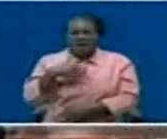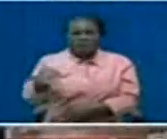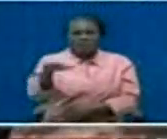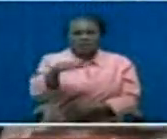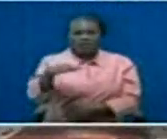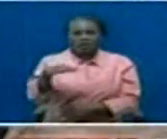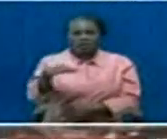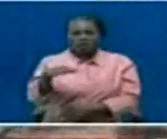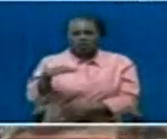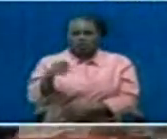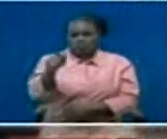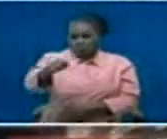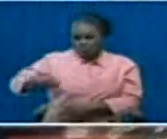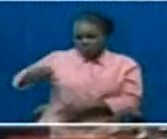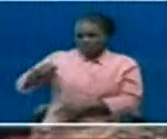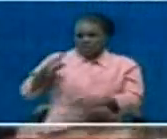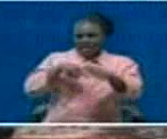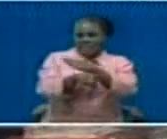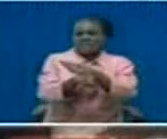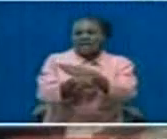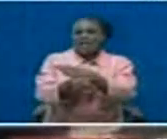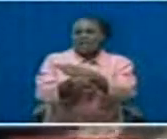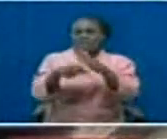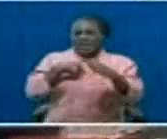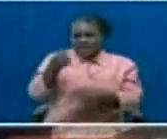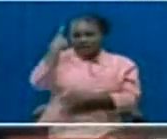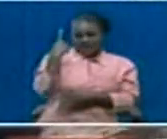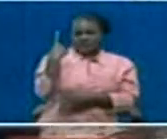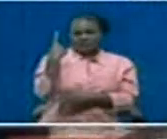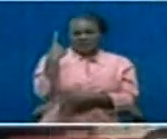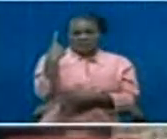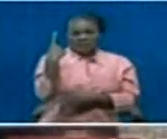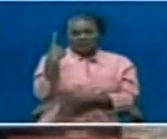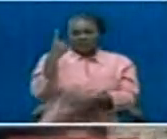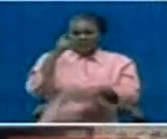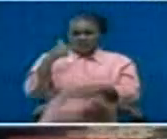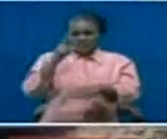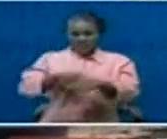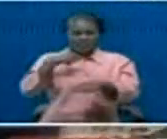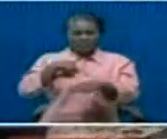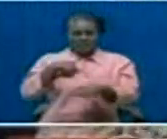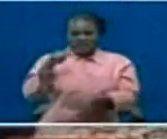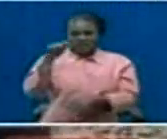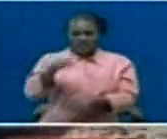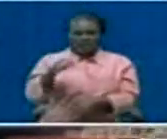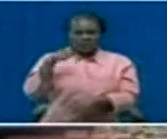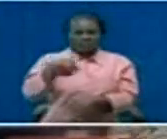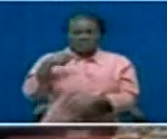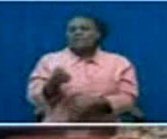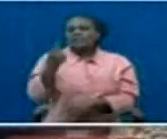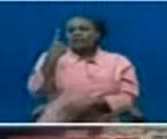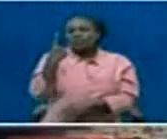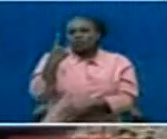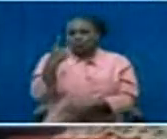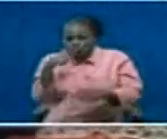you have to swipe like this and enter. Yes. So me, I realized, when I touched like this, I saw it was hard. I realized I can go